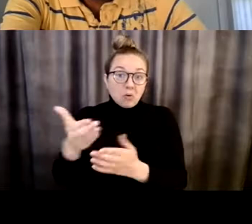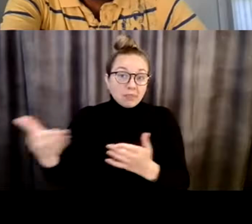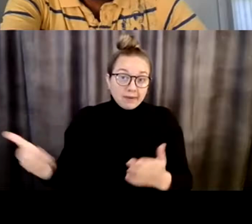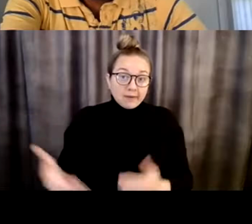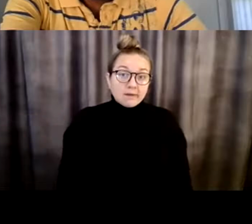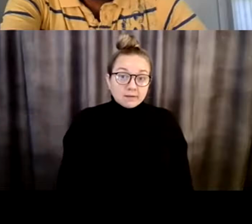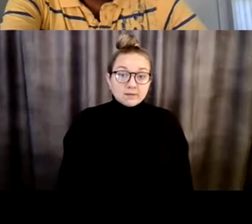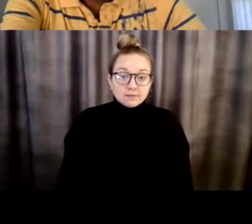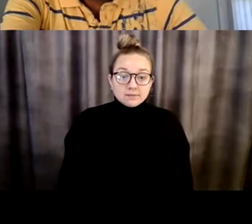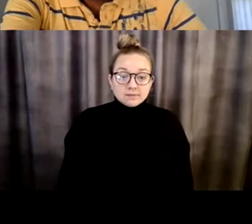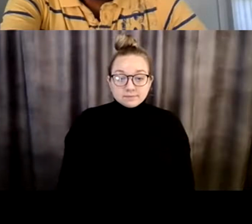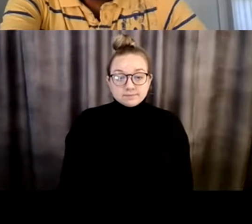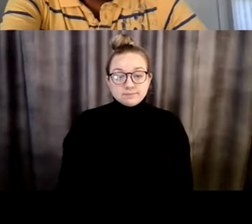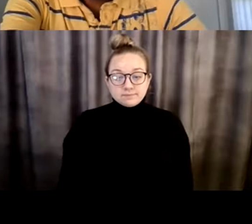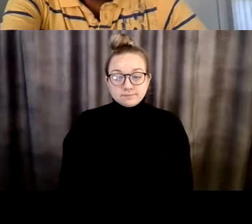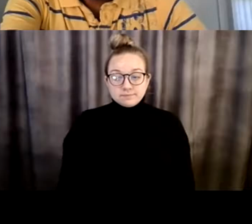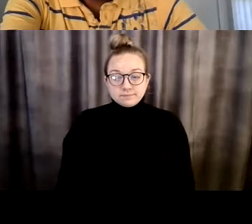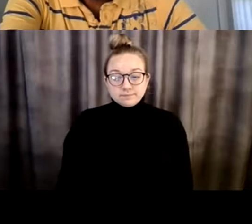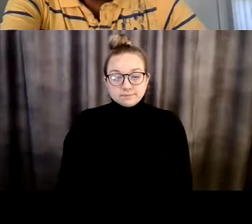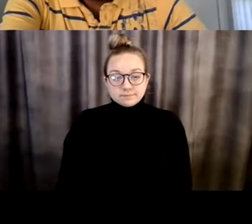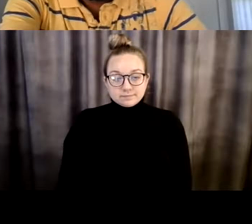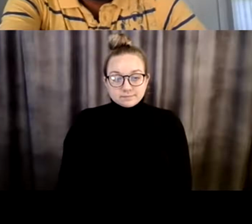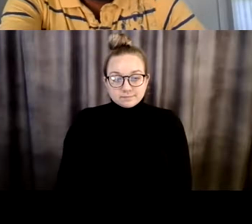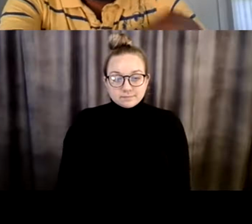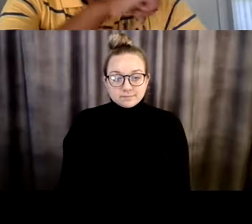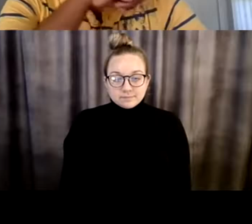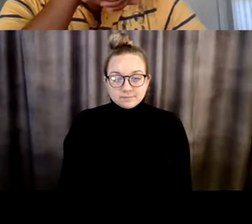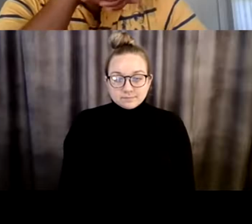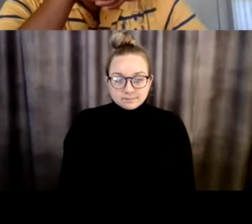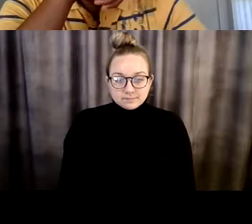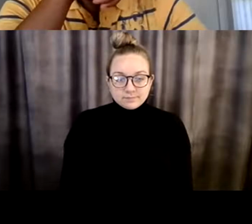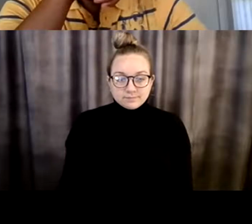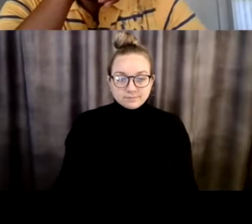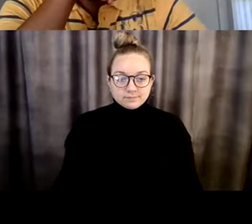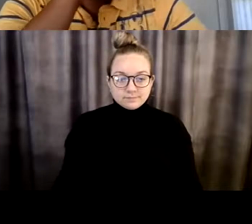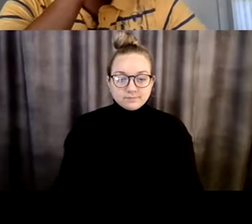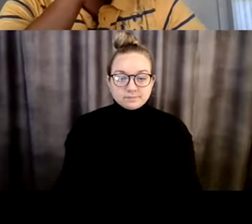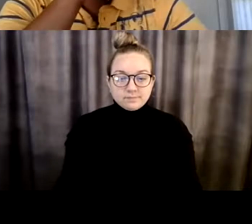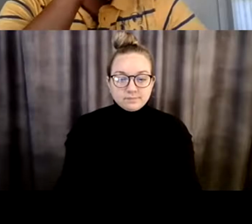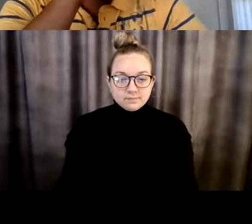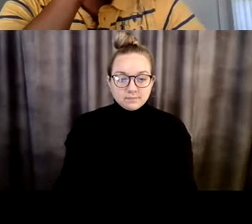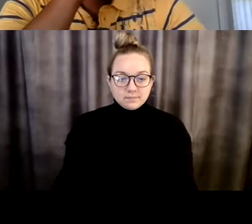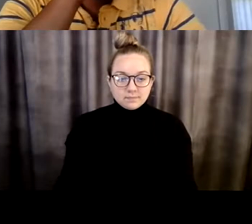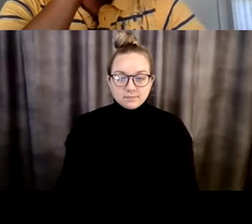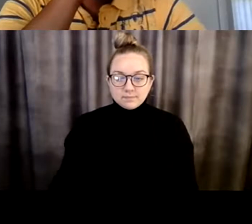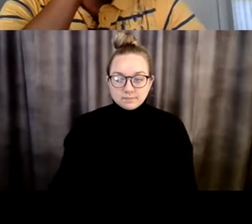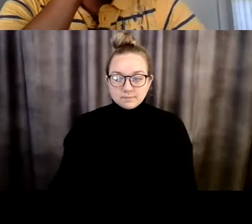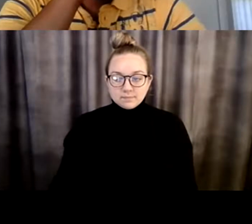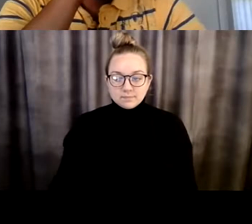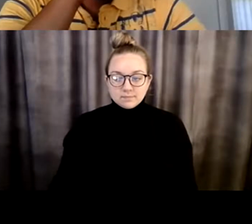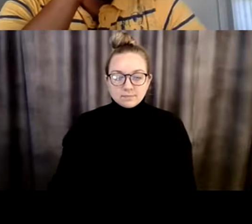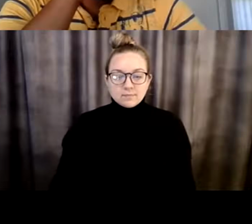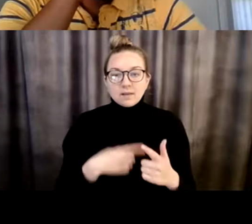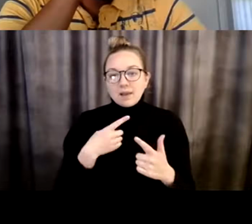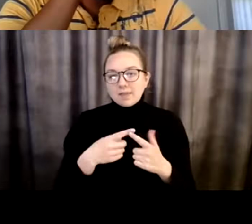own thing that they may want to do with their materials that they have. And then it's the teacher's responsibility to meet the children